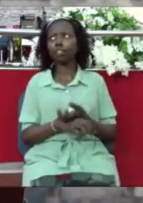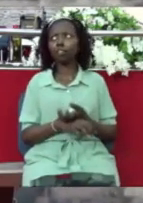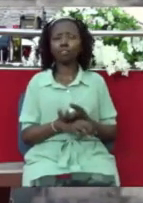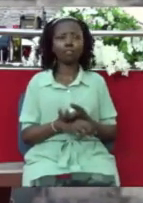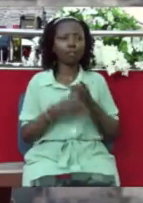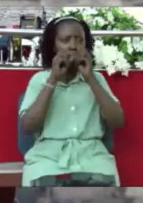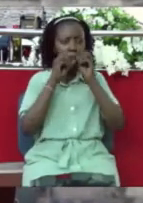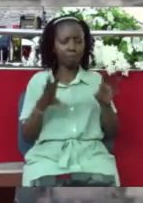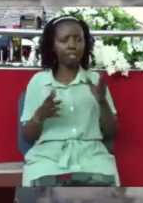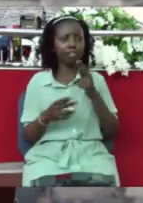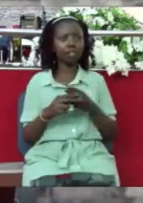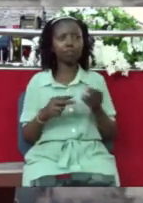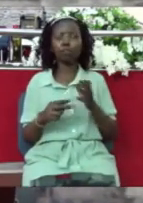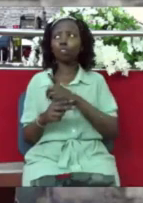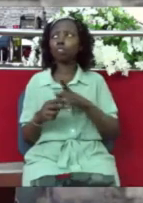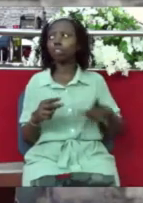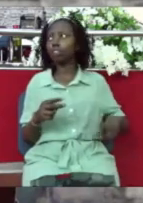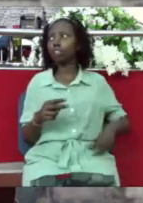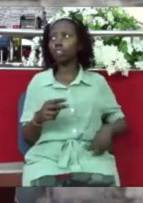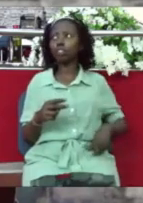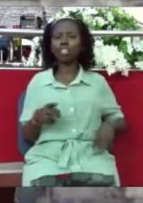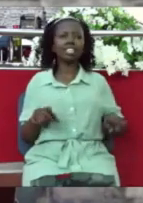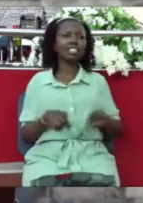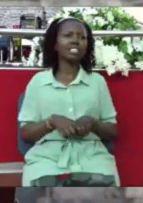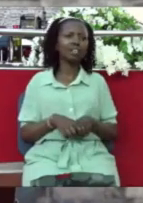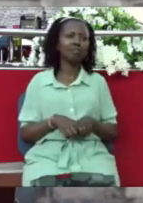Blessed be the name of the Lord. They appear overwhelming.